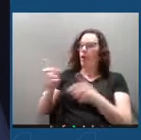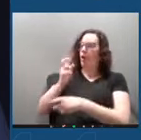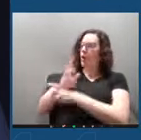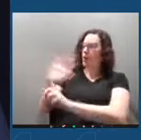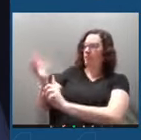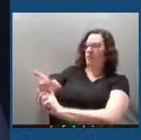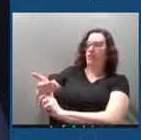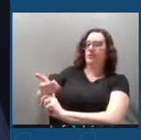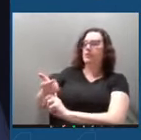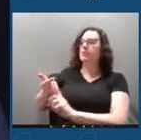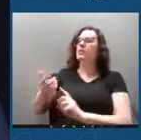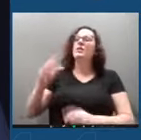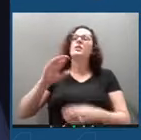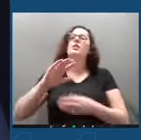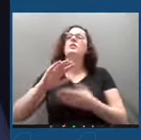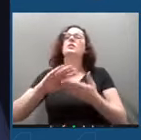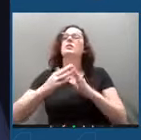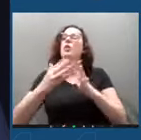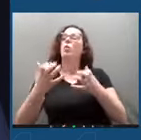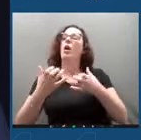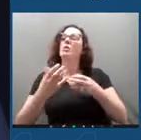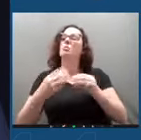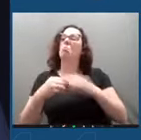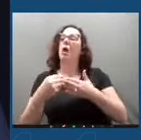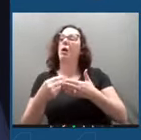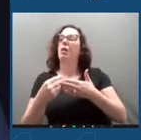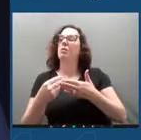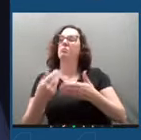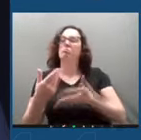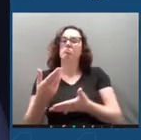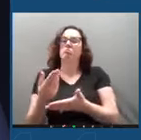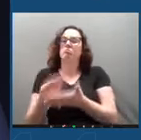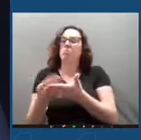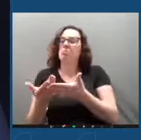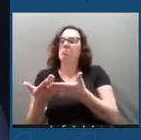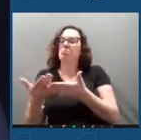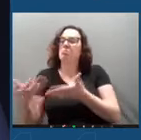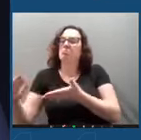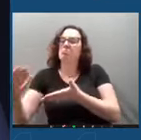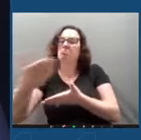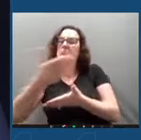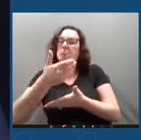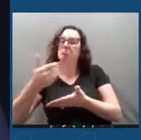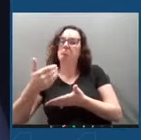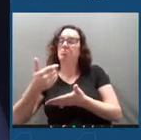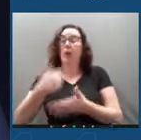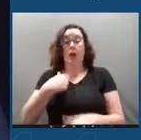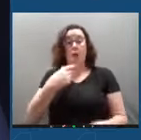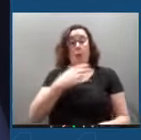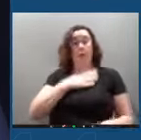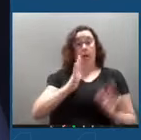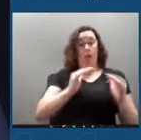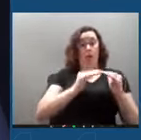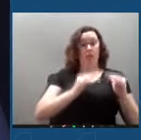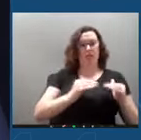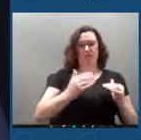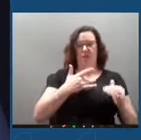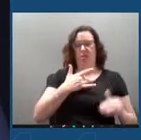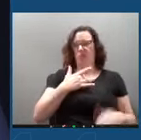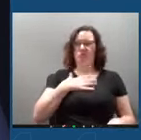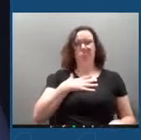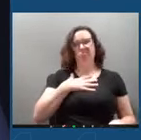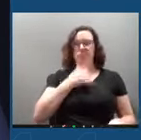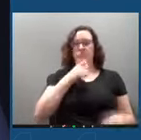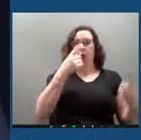to raise money. Well, I told my colleagues who were resistant, the city isn't